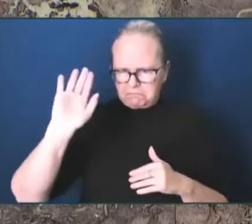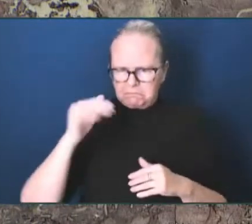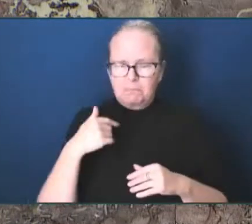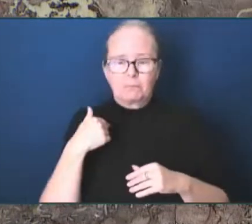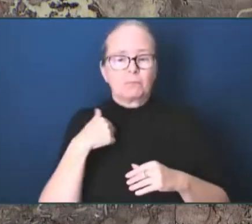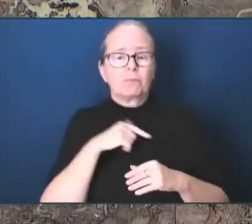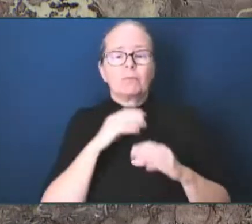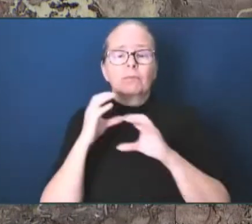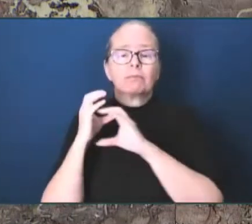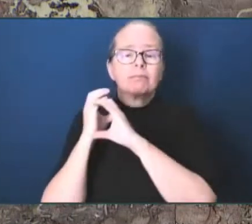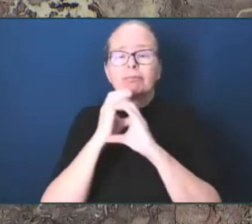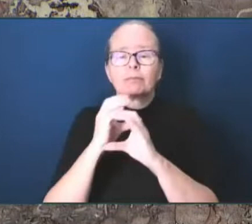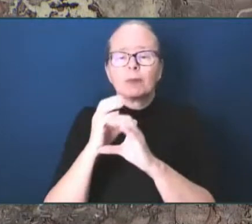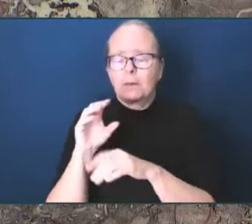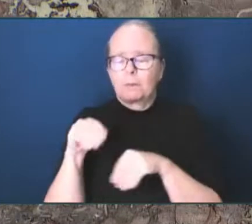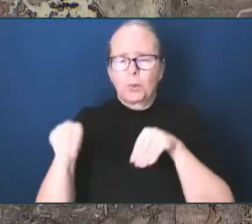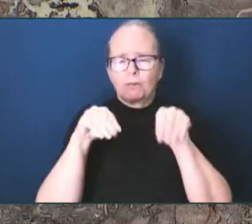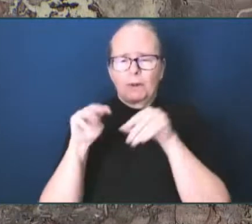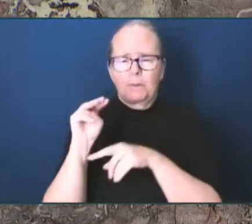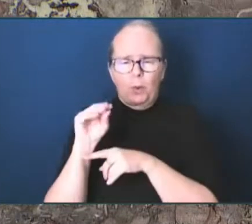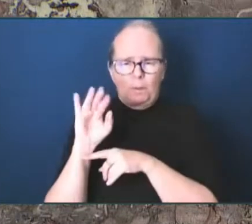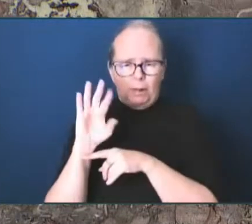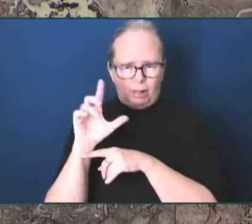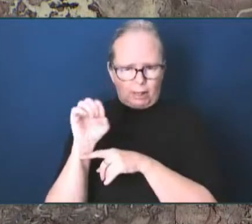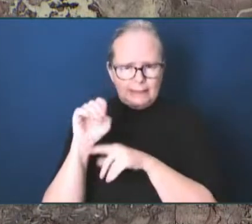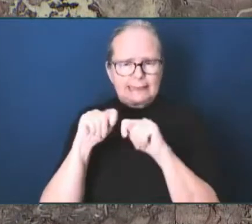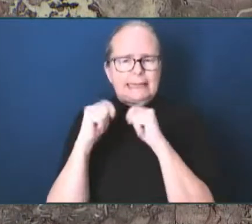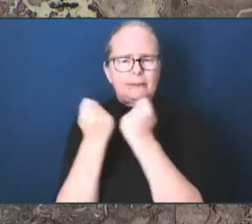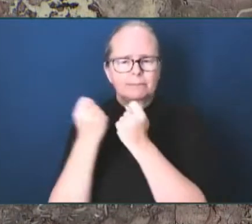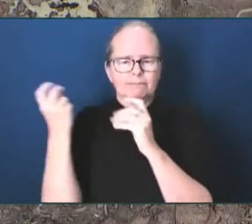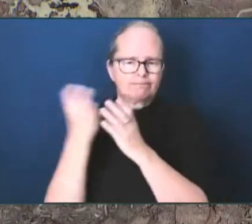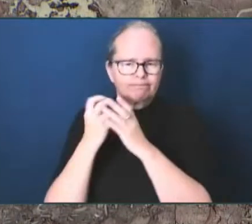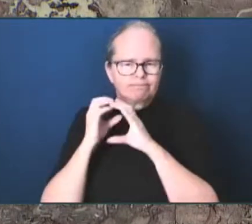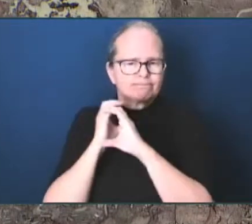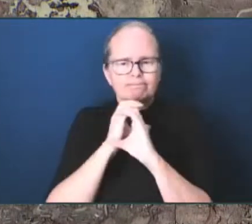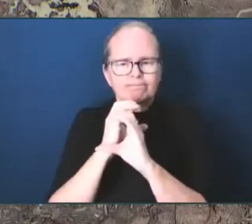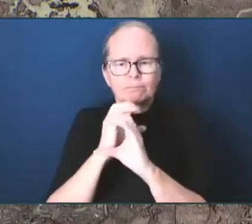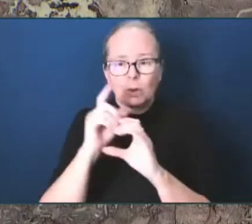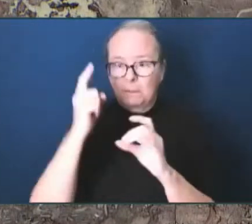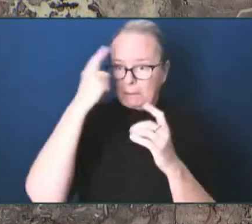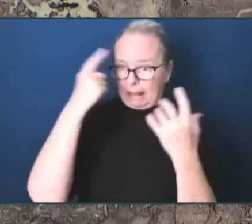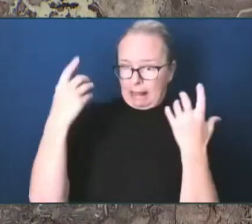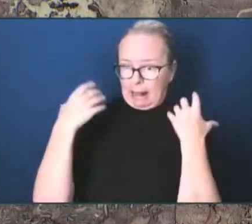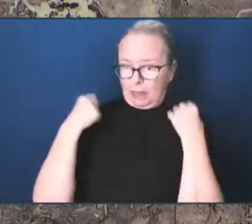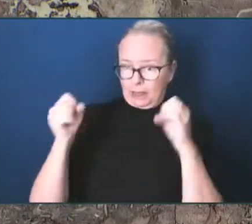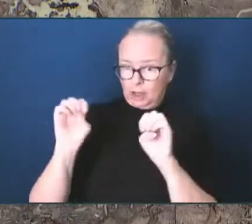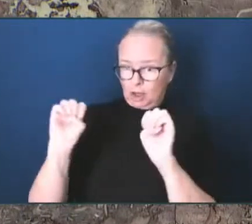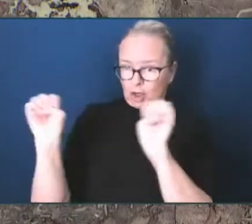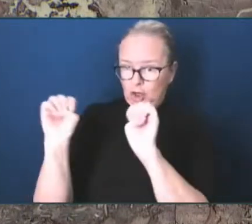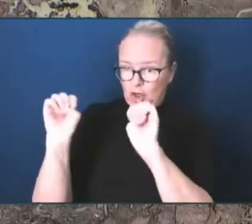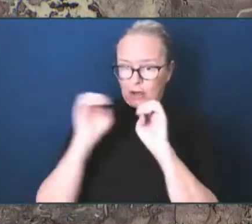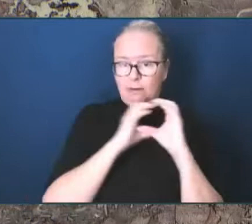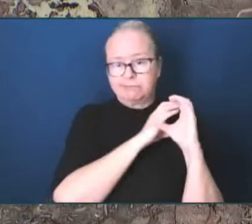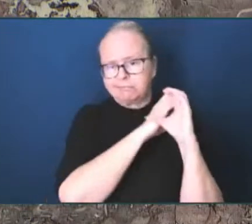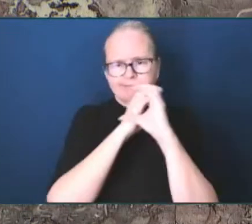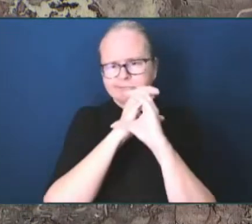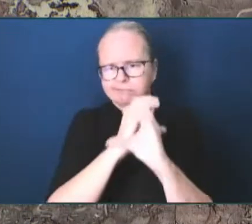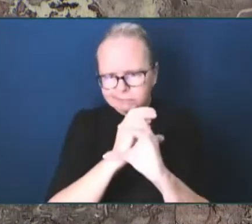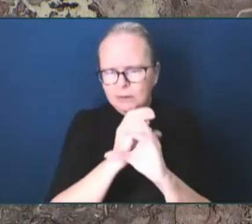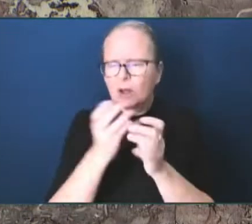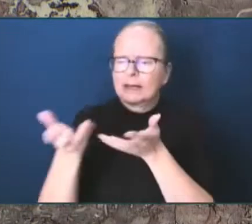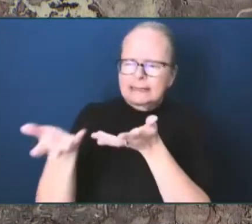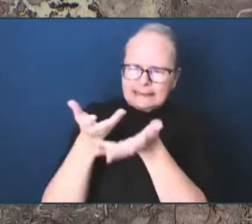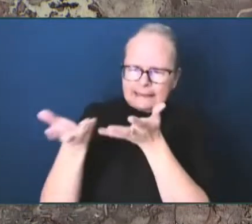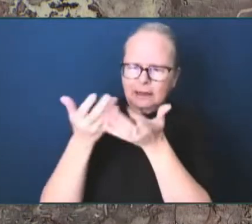situations involving mental health crisis, and they connect people to community services and supports. So these are people who are